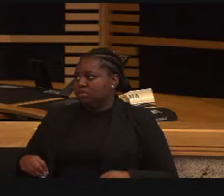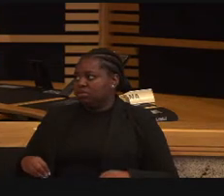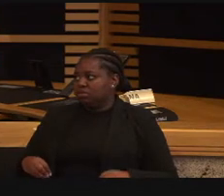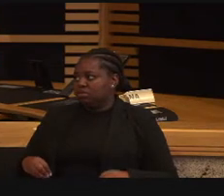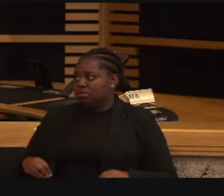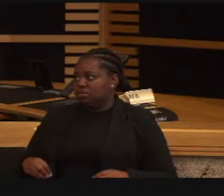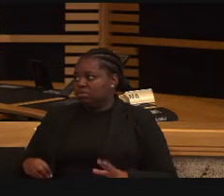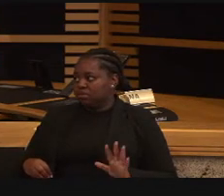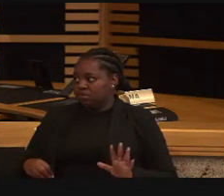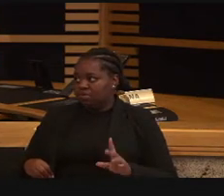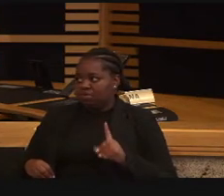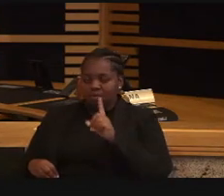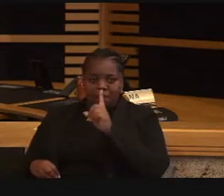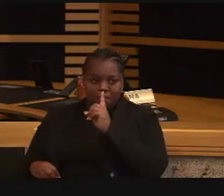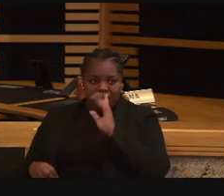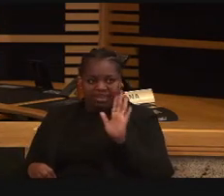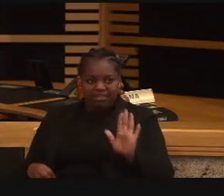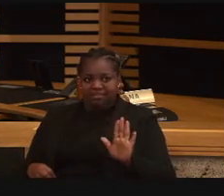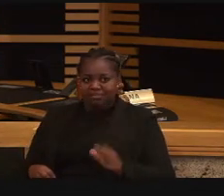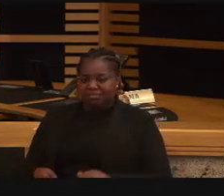keep quiet. Corruption Watch.